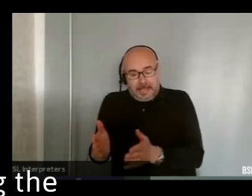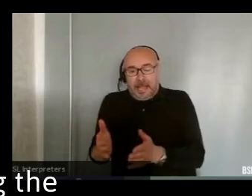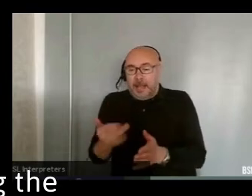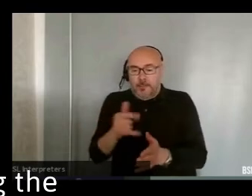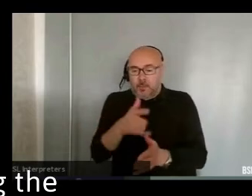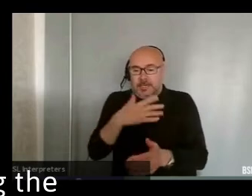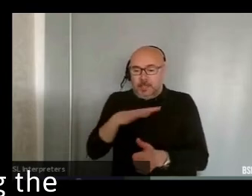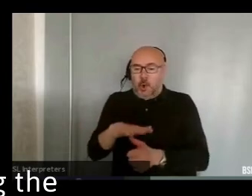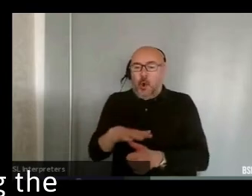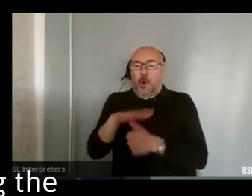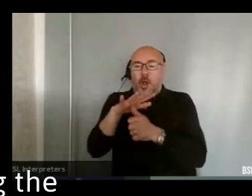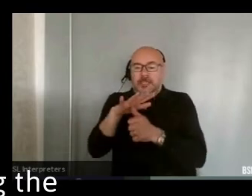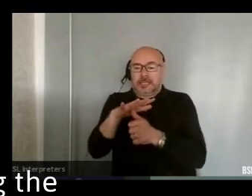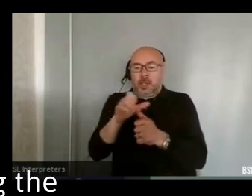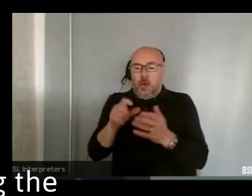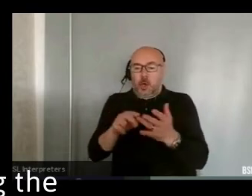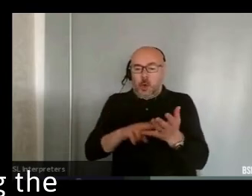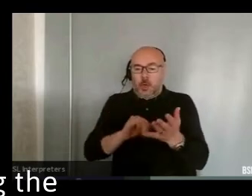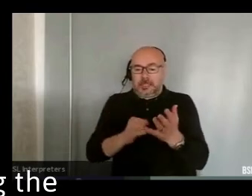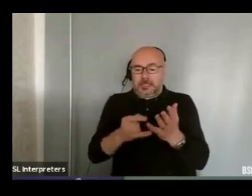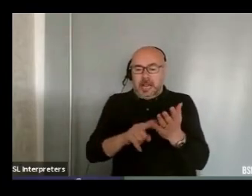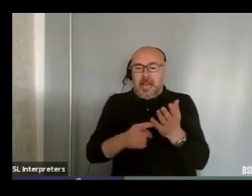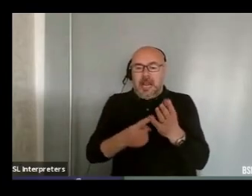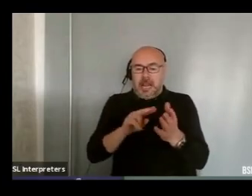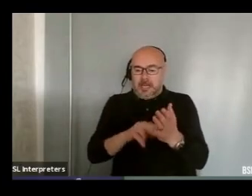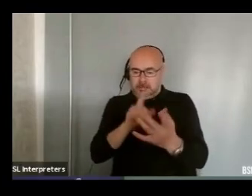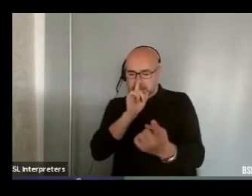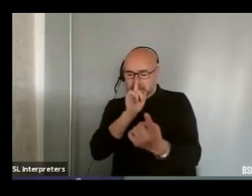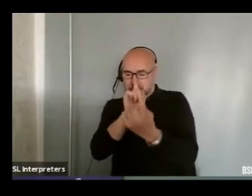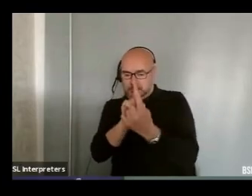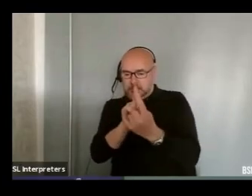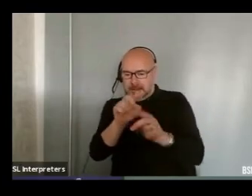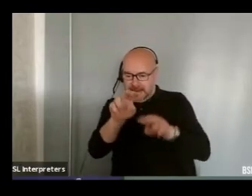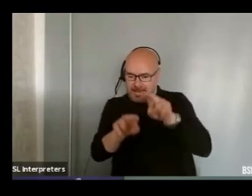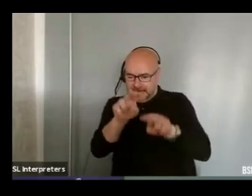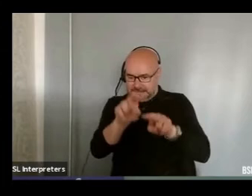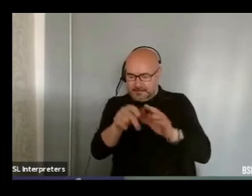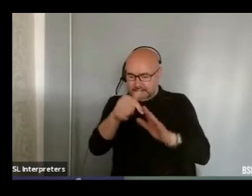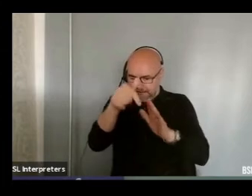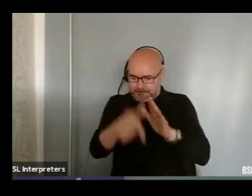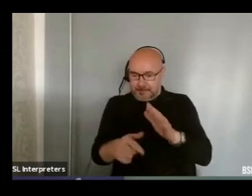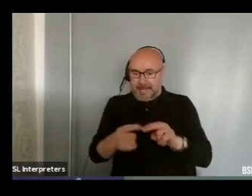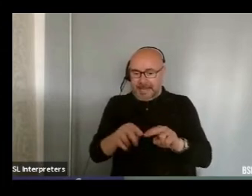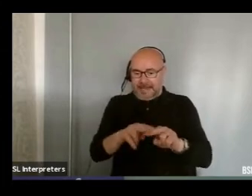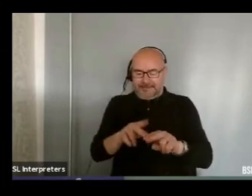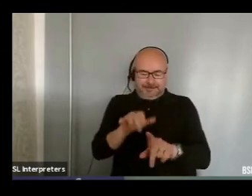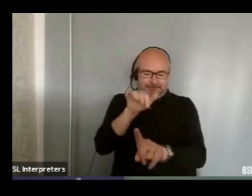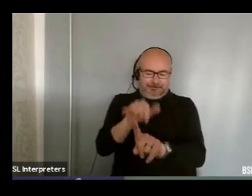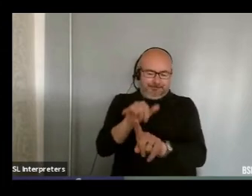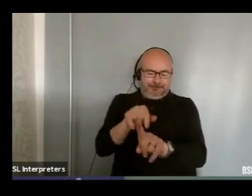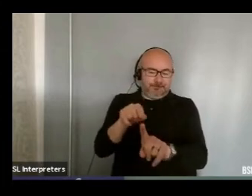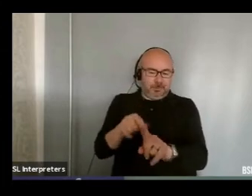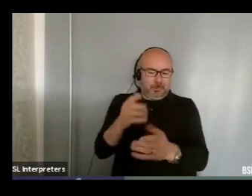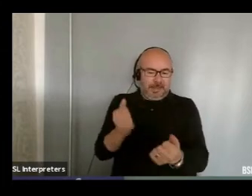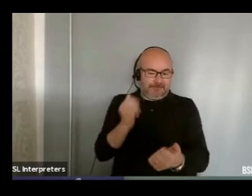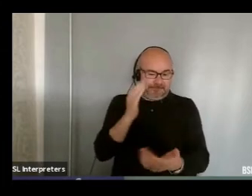you'll be getting the neuroimaging and a much more detailed genotyping. And from there, if people have a suspected dementia, they would then go to what